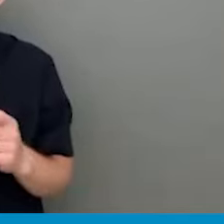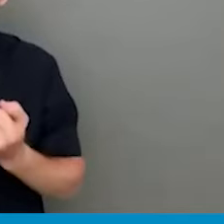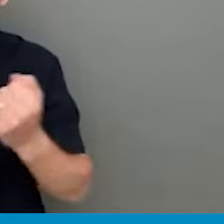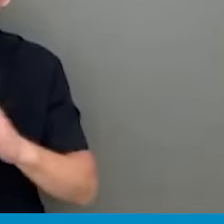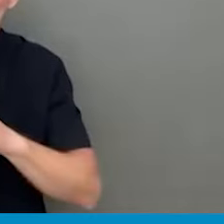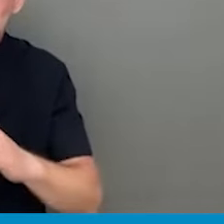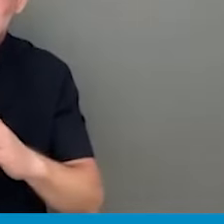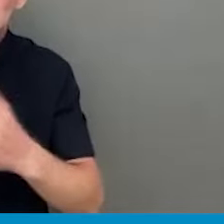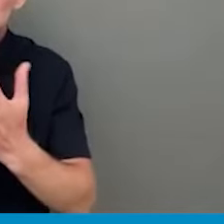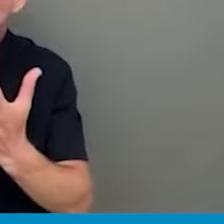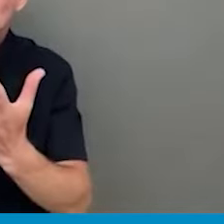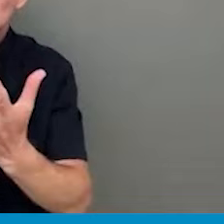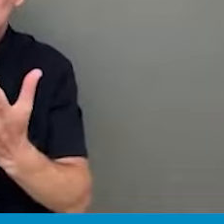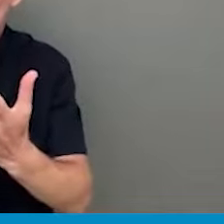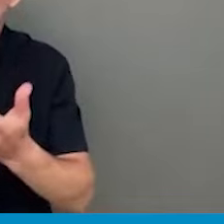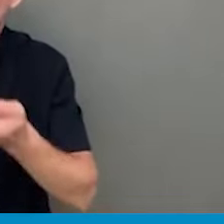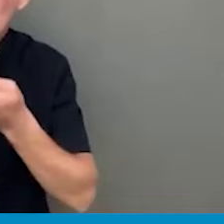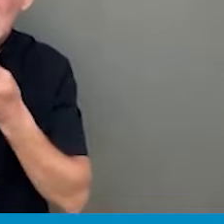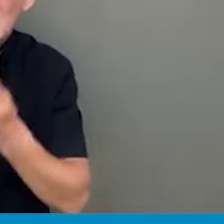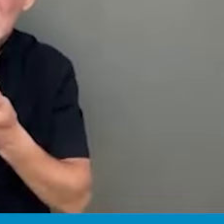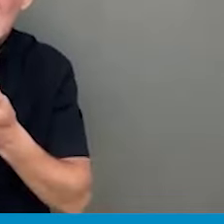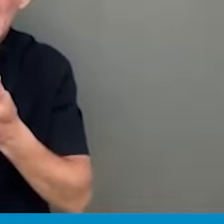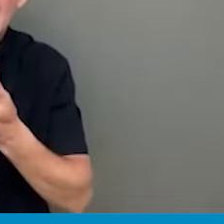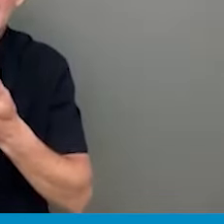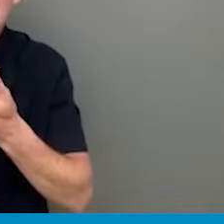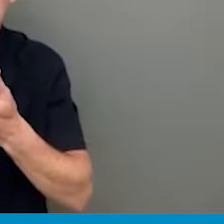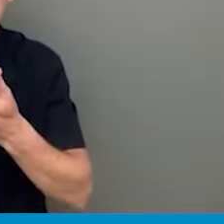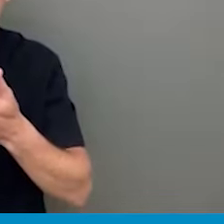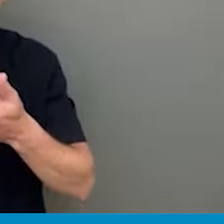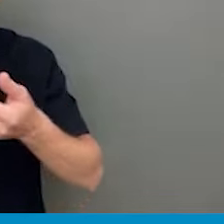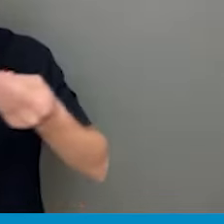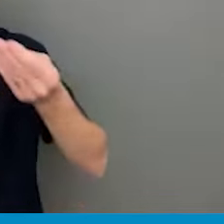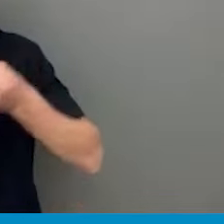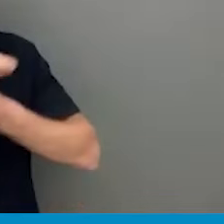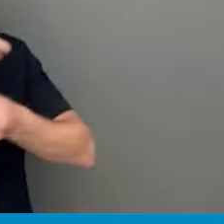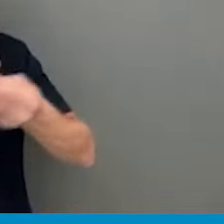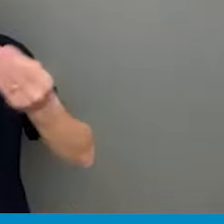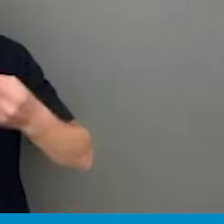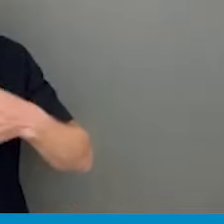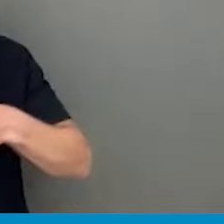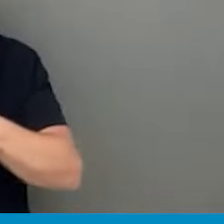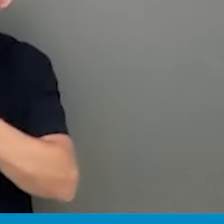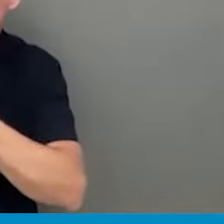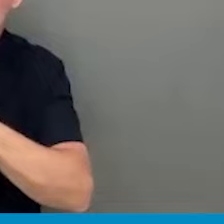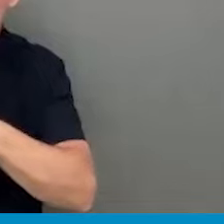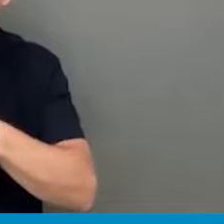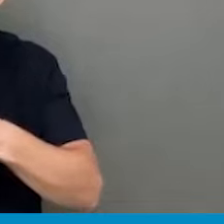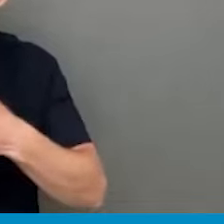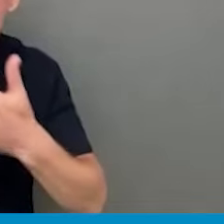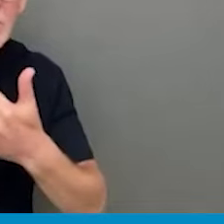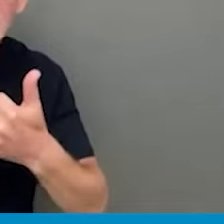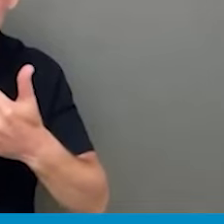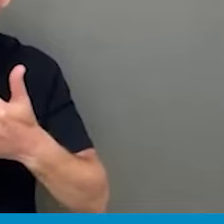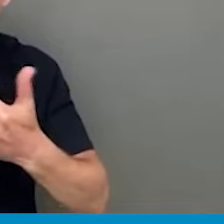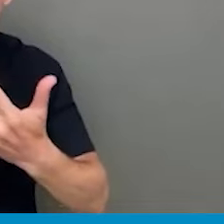economic development and labor policies. And this is the challenge we faced, is that, as Charles was saying, it's not easy to